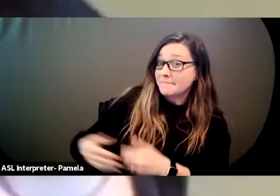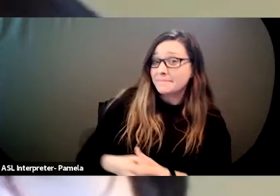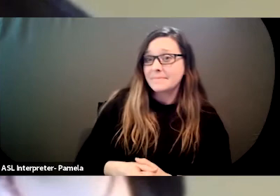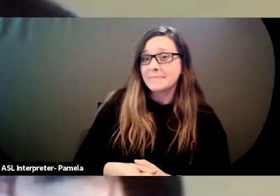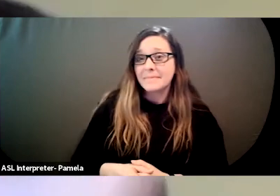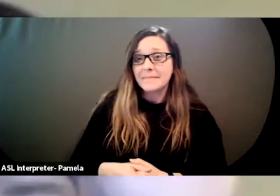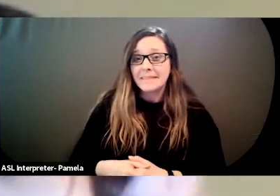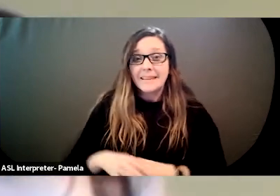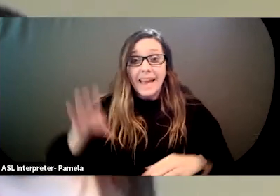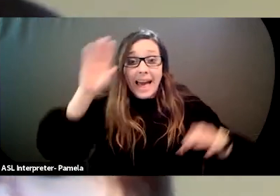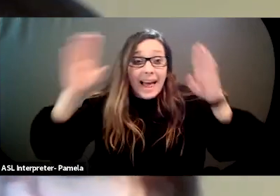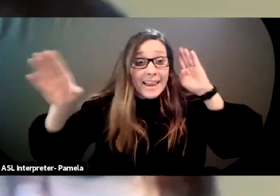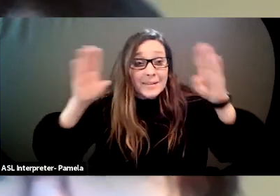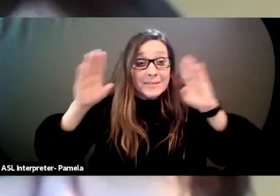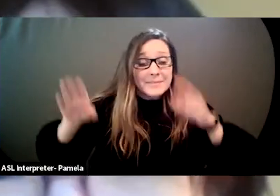Hi. Hi.